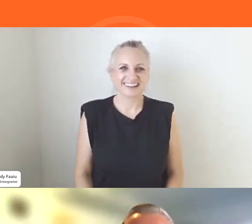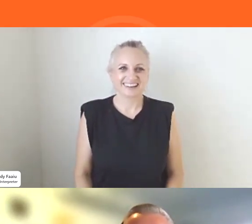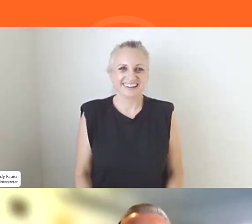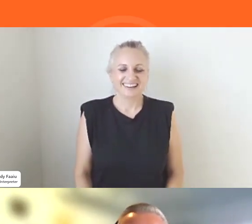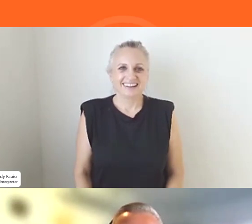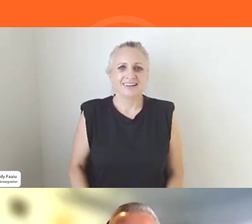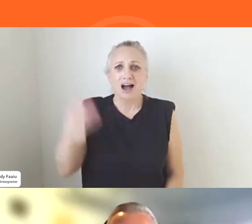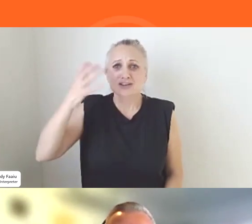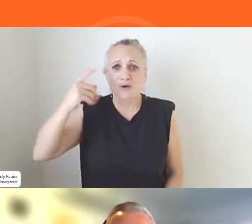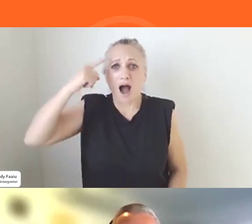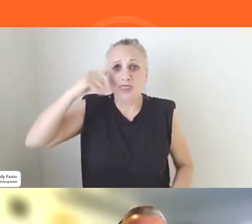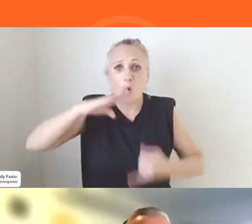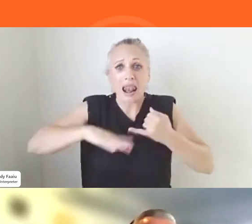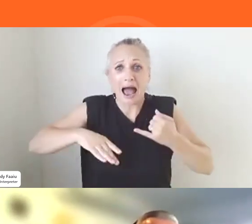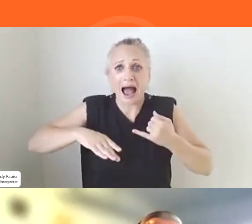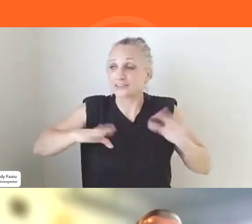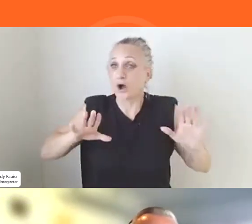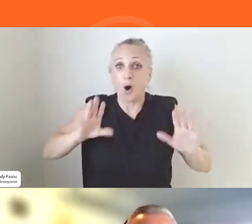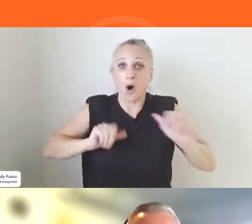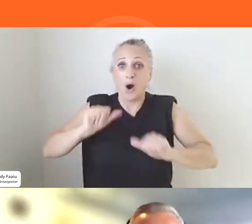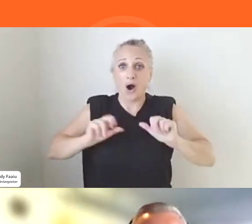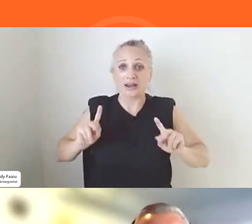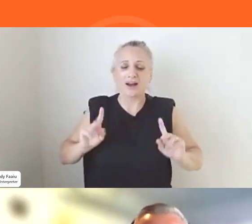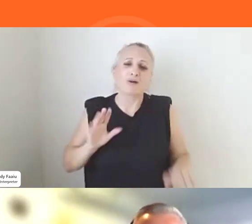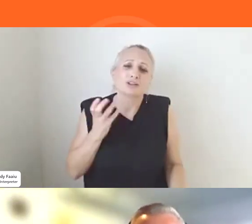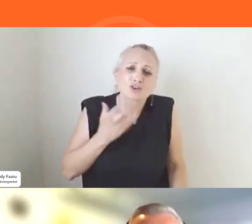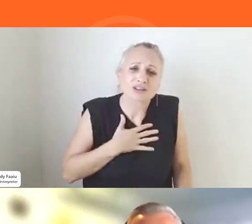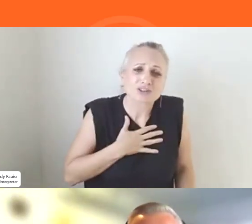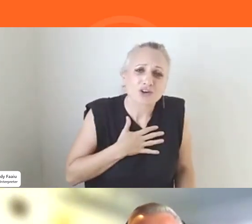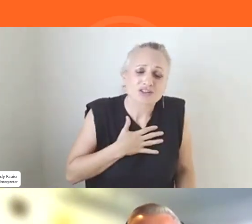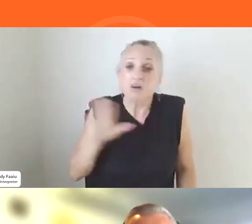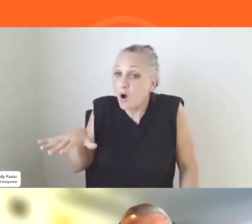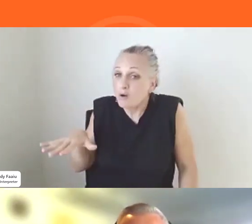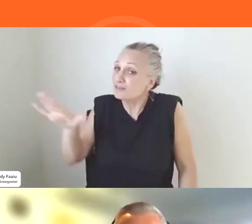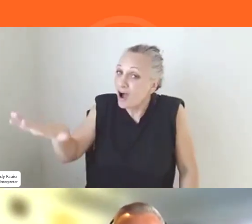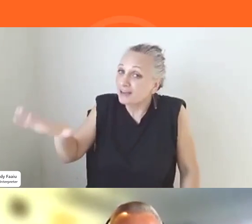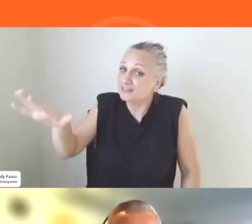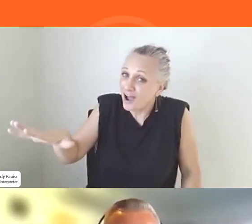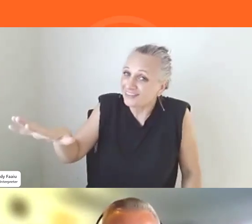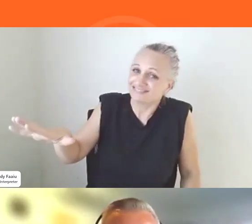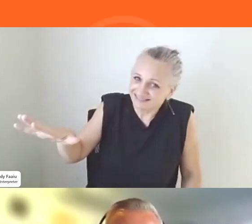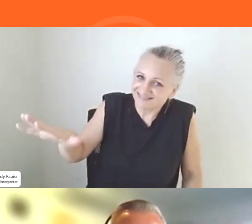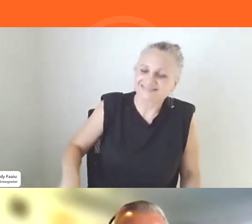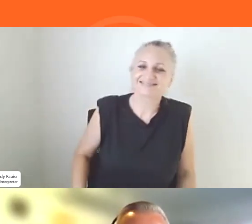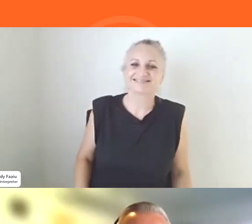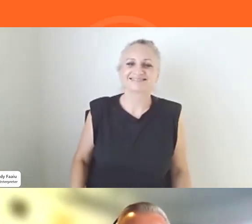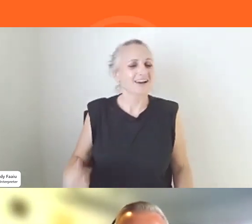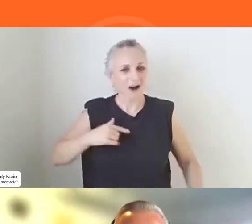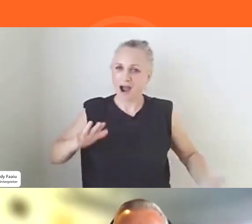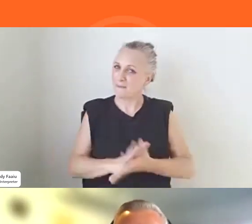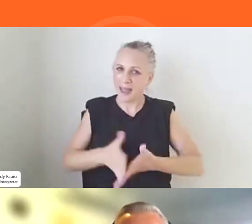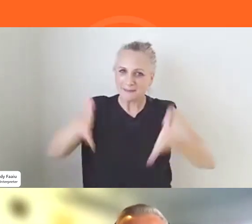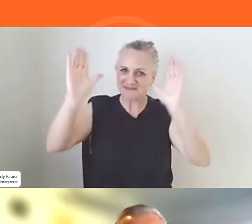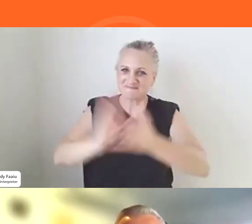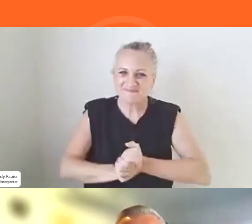Sorry, I thought I was going last. That's lovely to be. Oh, sorry. Yeah, no, that's all right. I don't mind. I'll go first. I'll go first. I'm happy to.